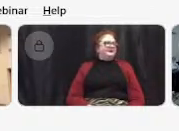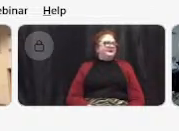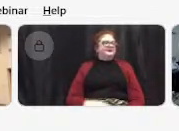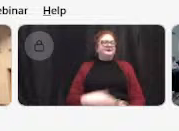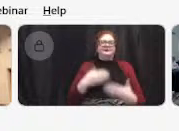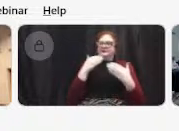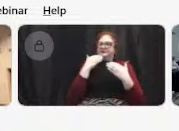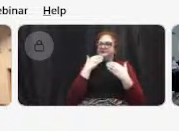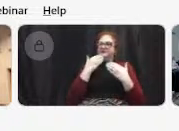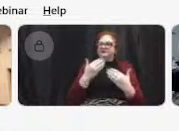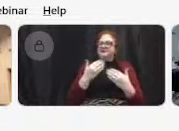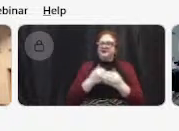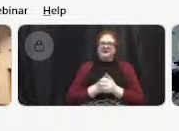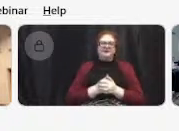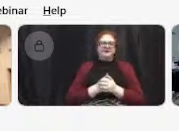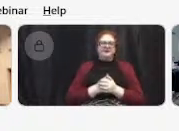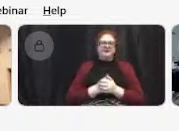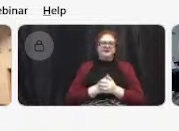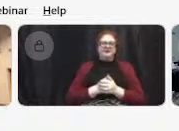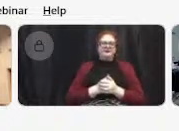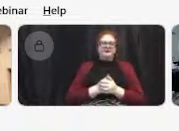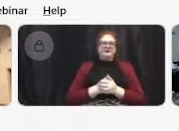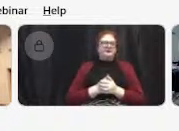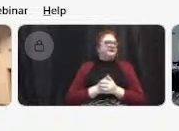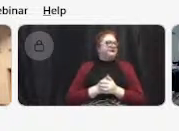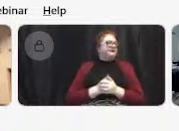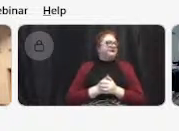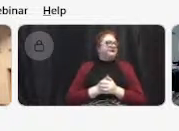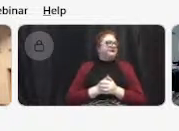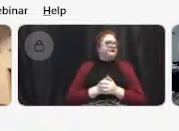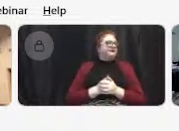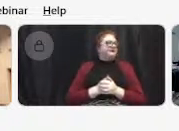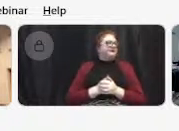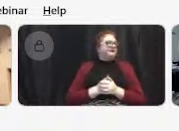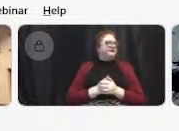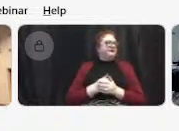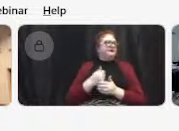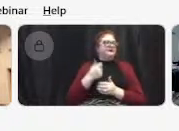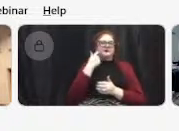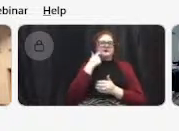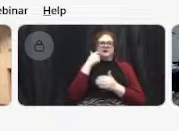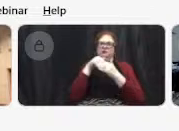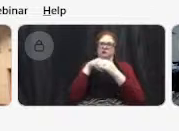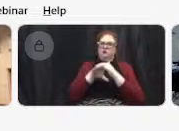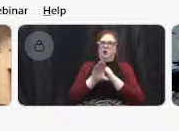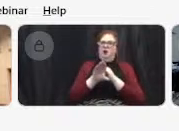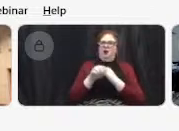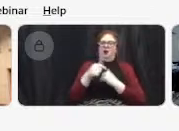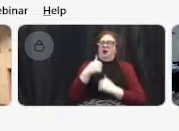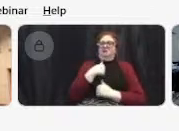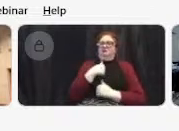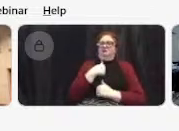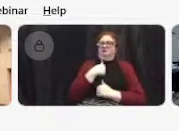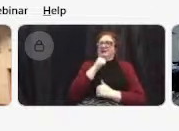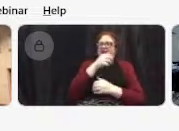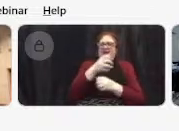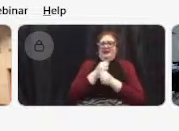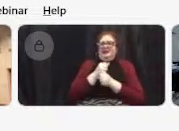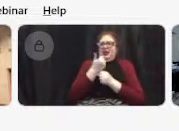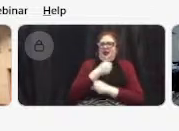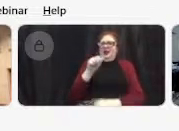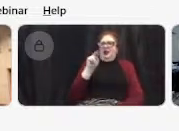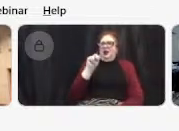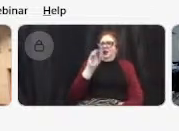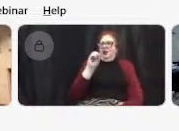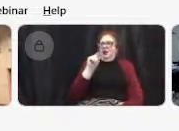Thank you. I just walked in. We did not get notice. I did not get notice of this. If you'll